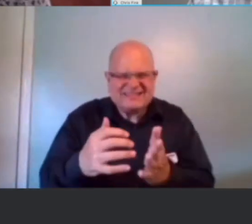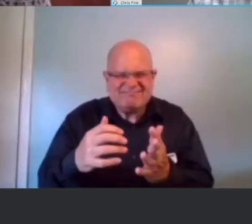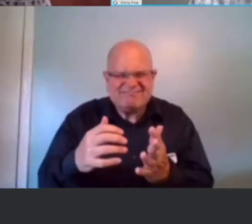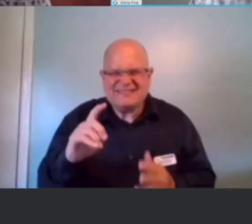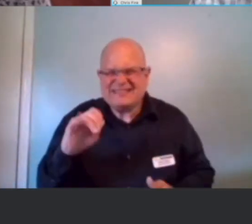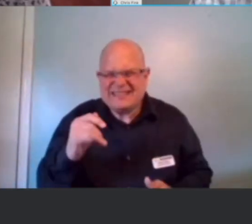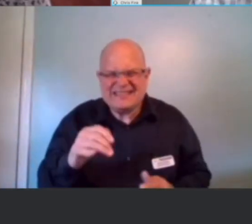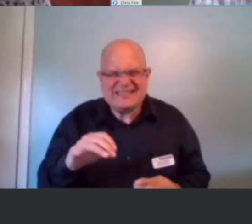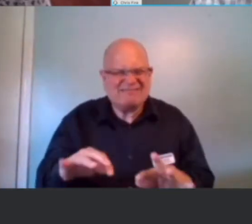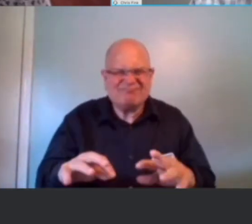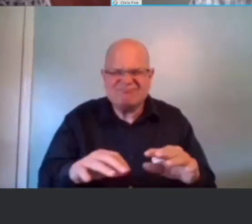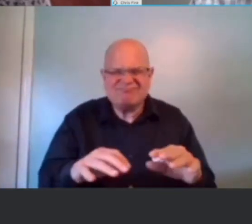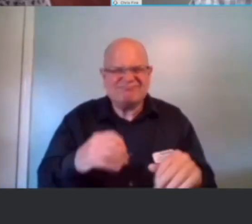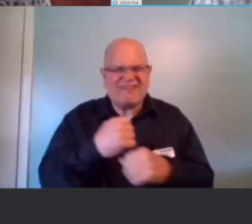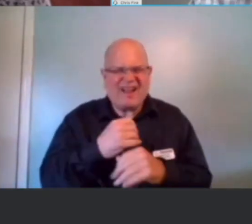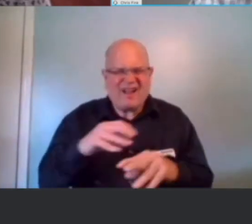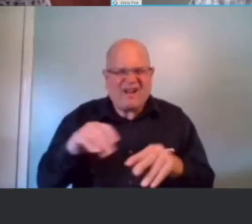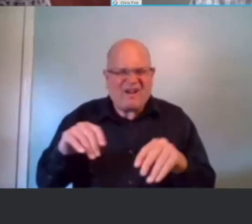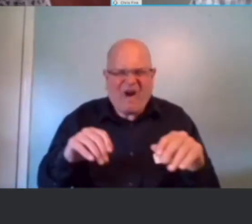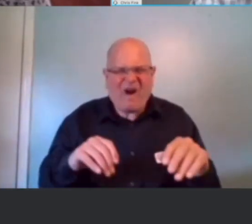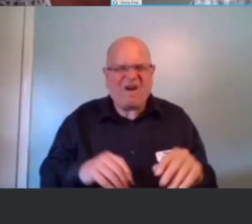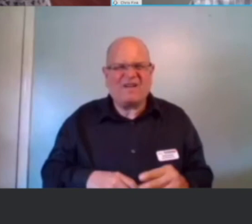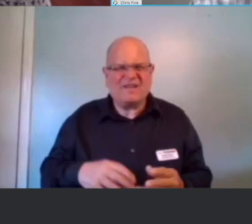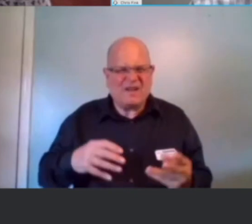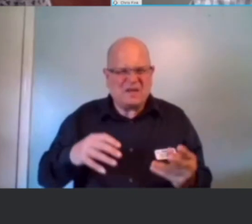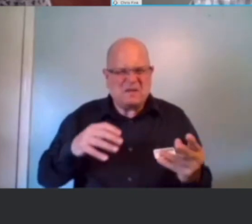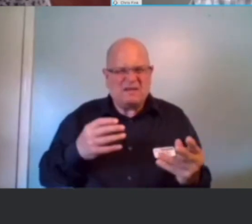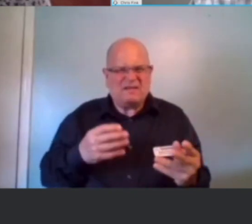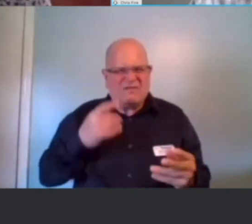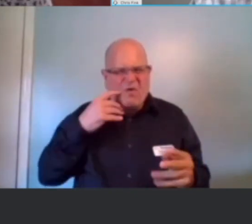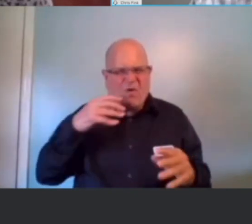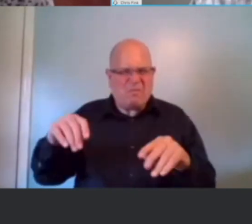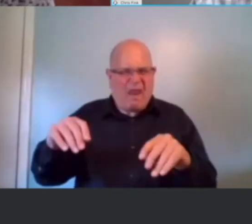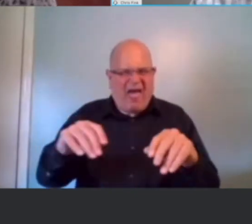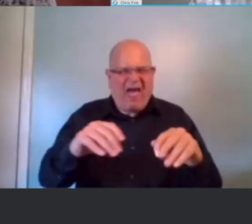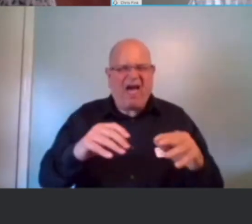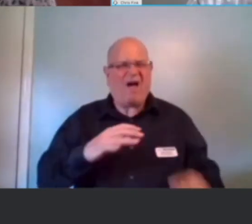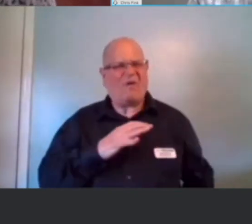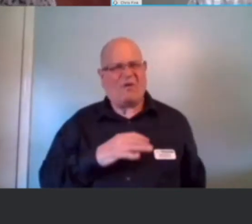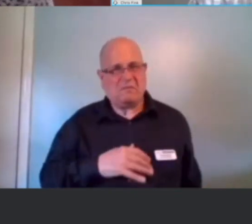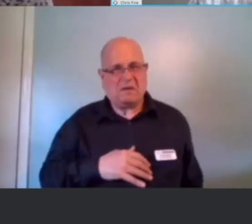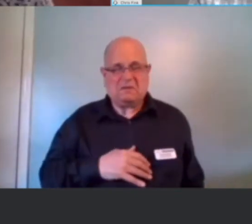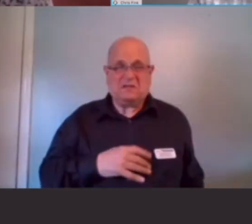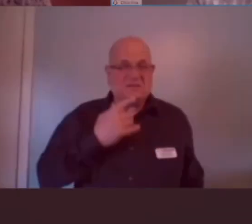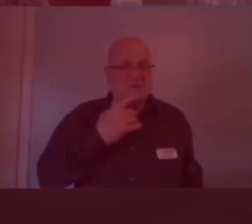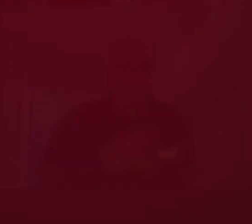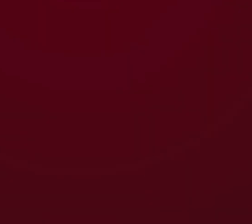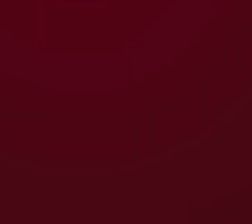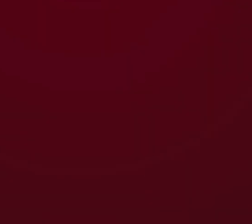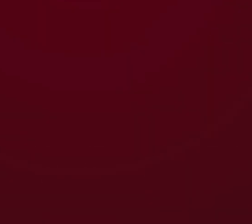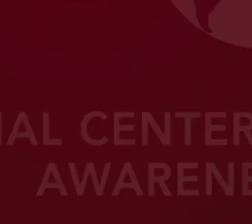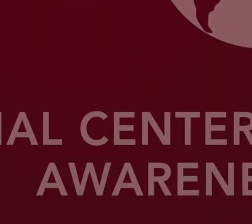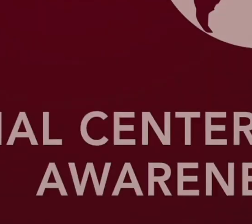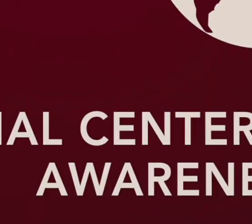something different. Some may say $50,000 is not worth it. Some may say 50. I'd pay $1 million.